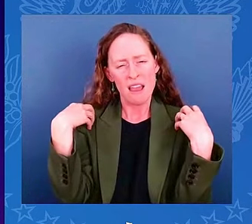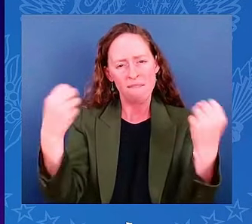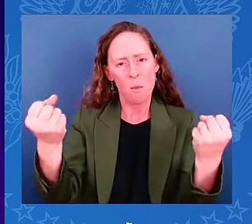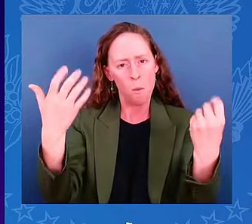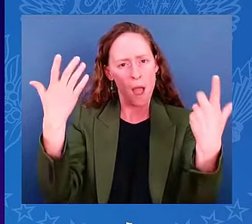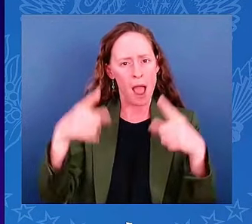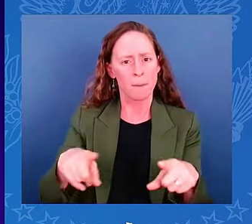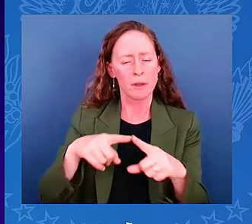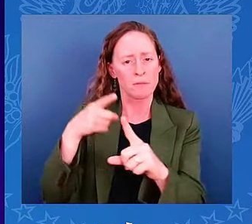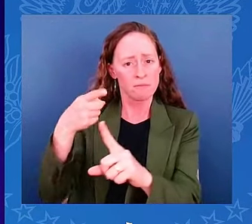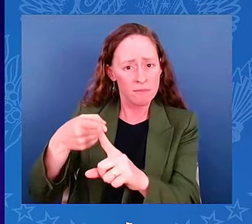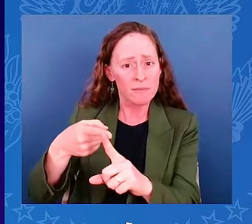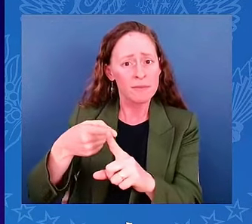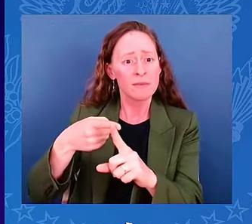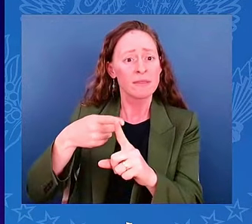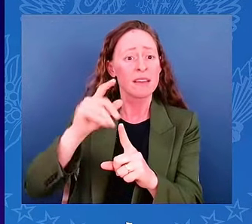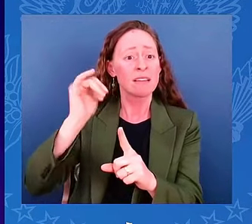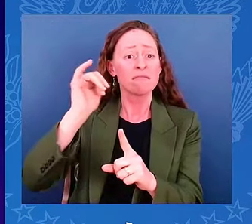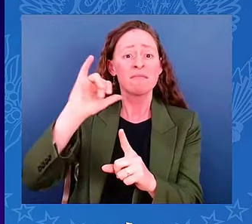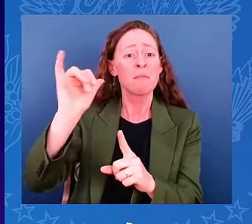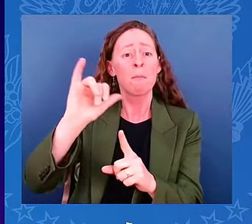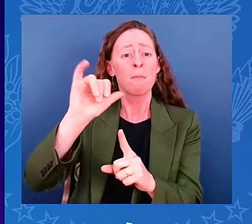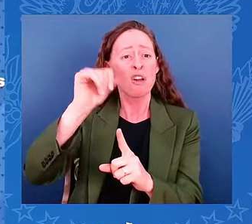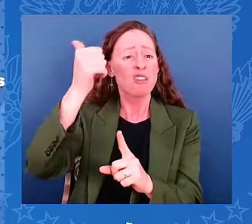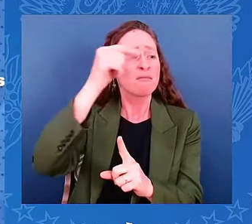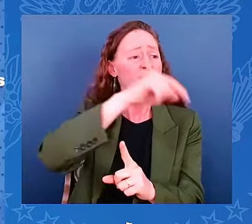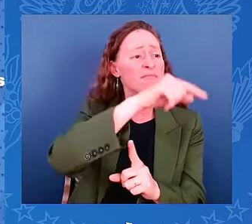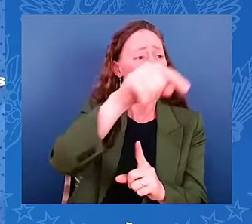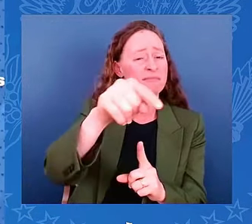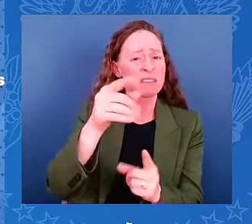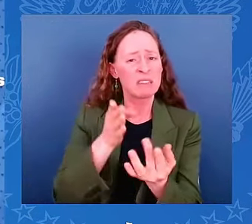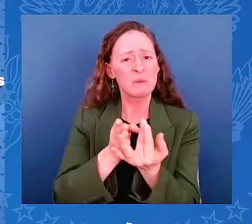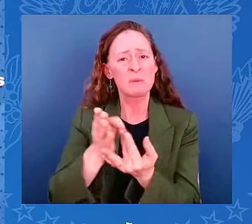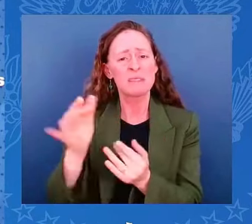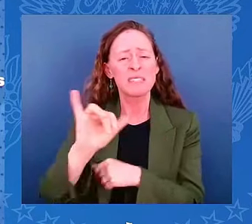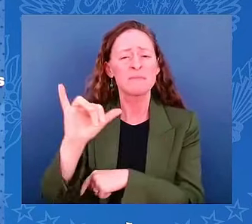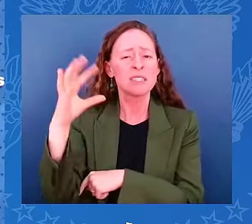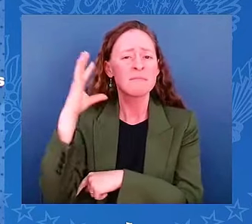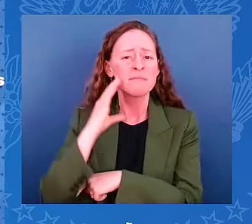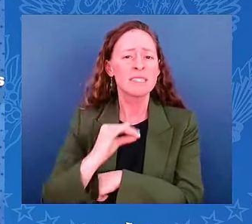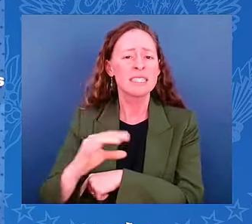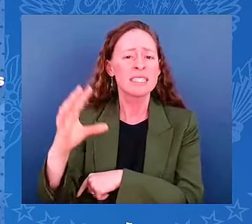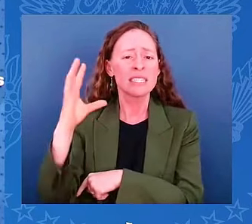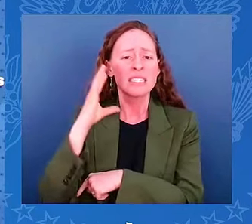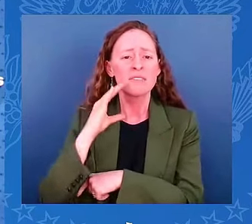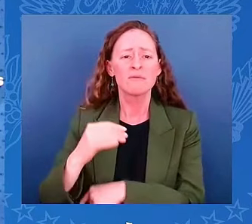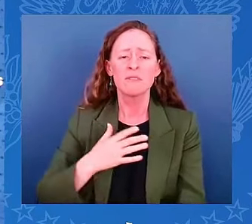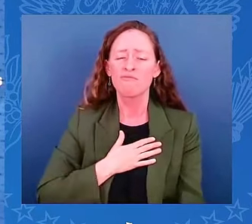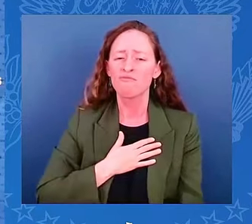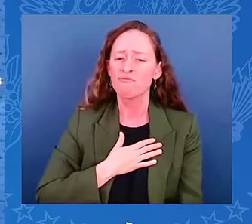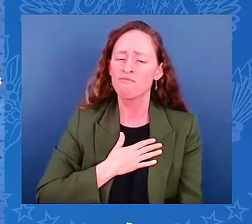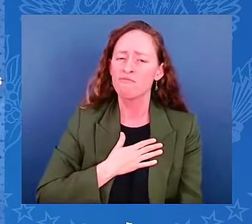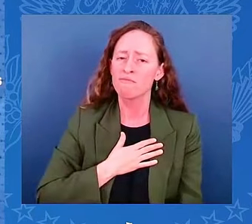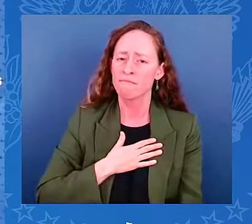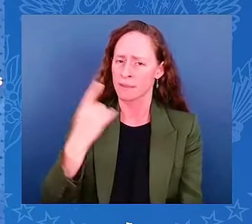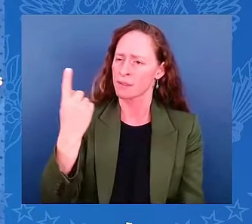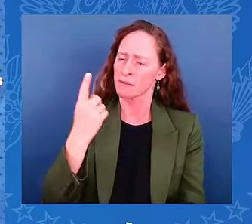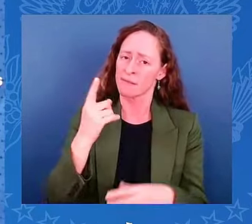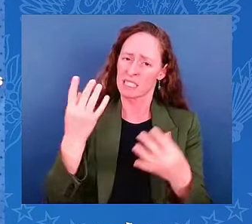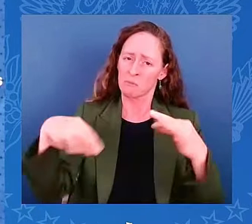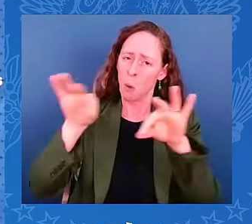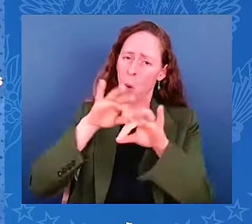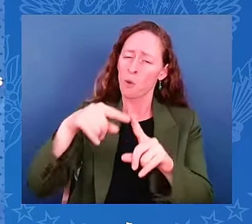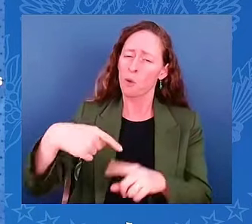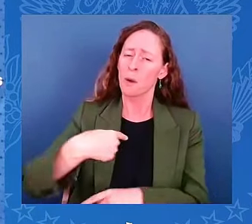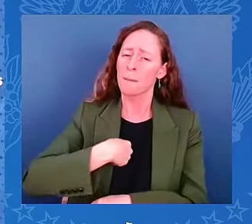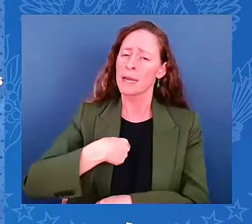been a passion of mine for a long, long time. It's a reason way back, a long time ago, I authored the Violence Against Women Act, which no